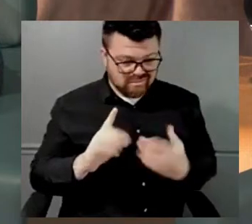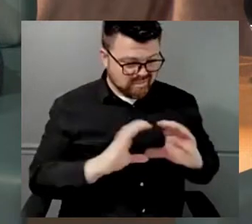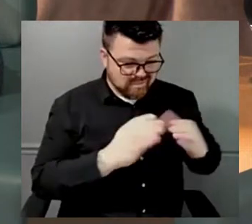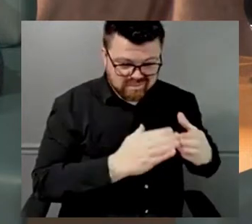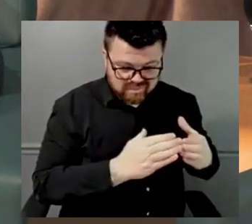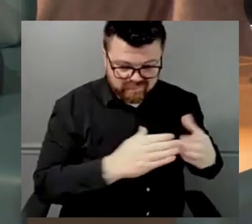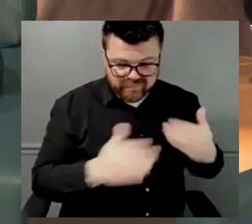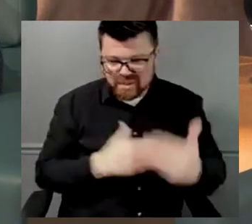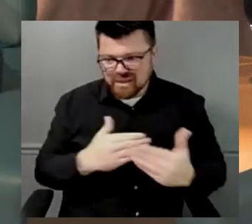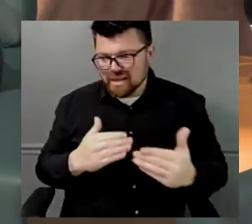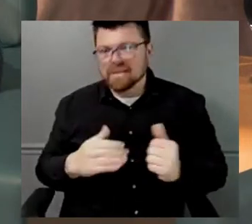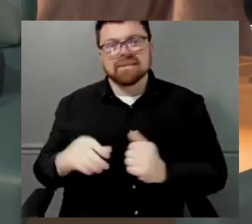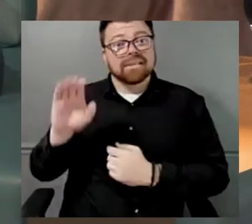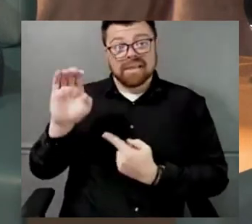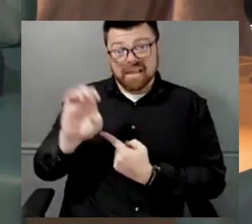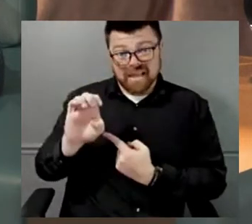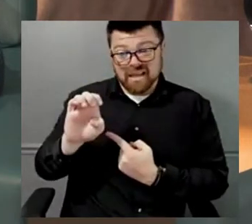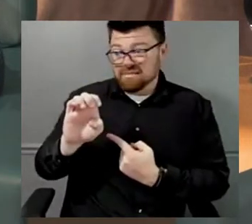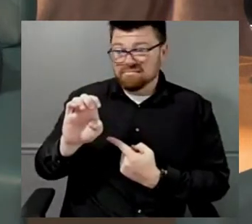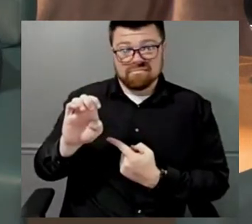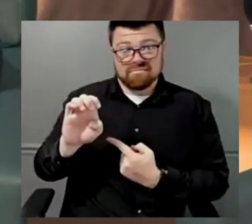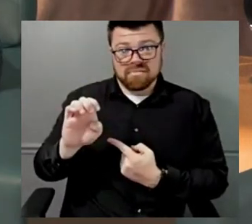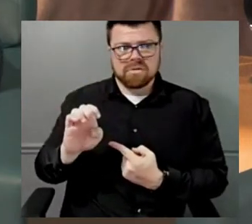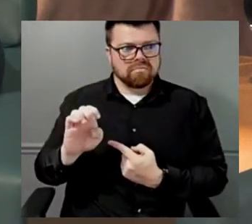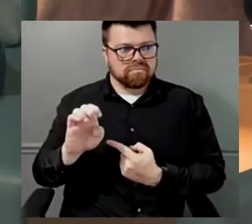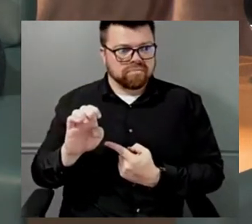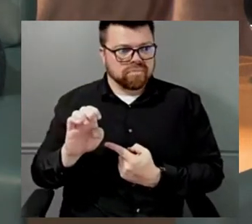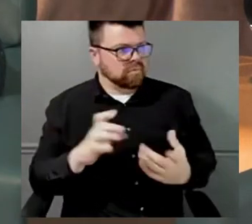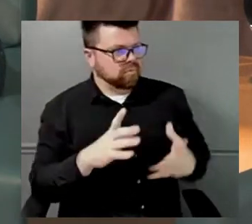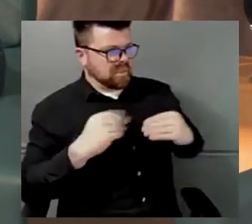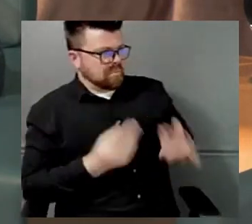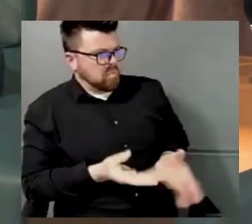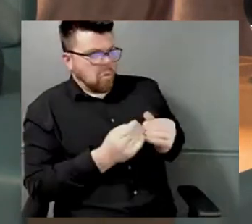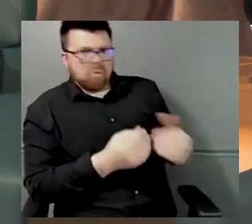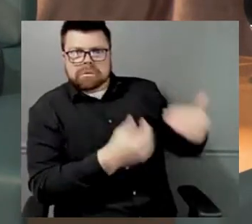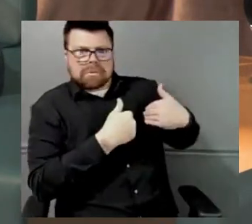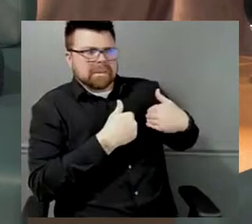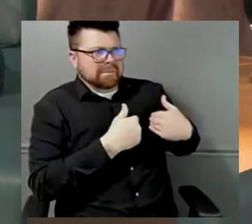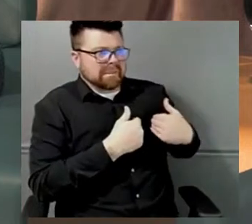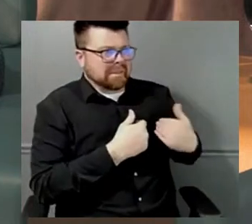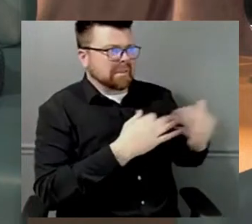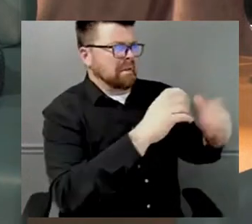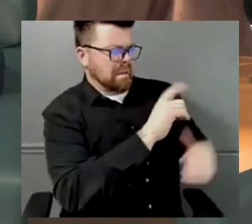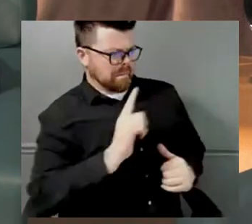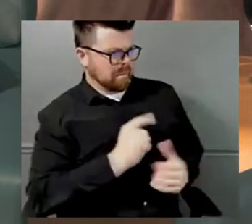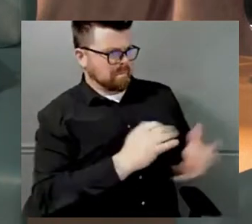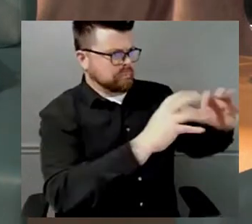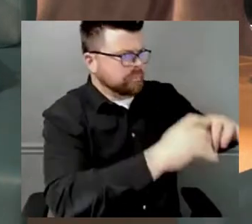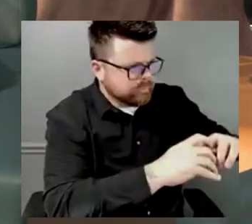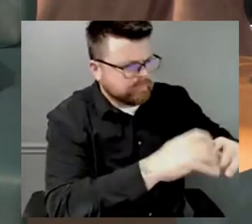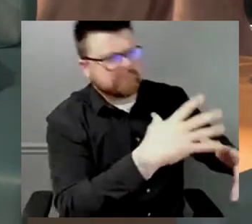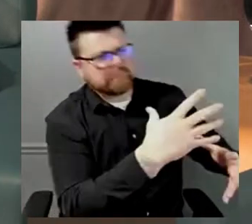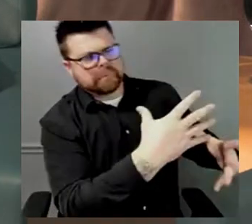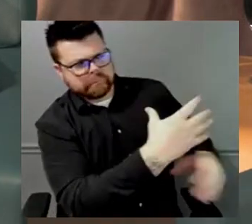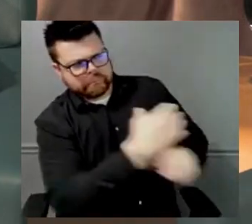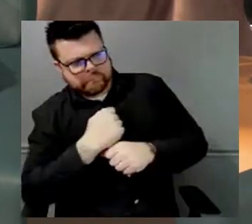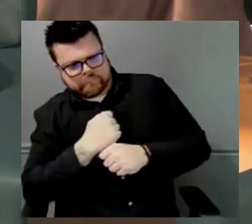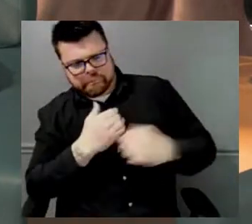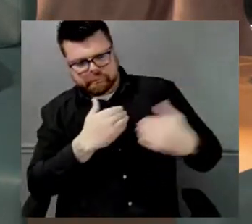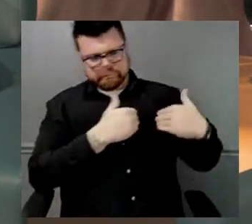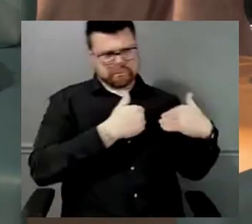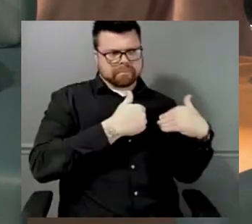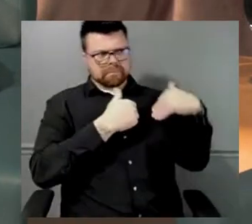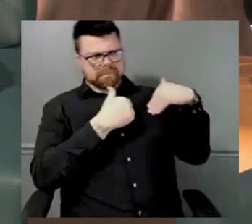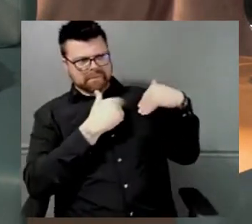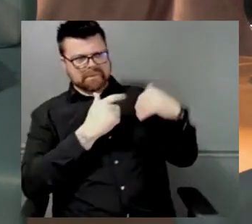executive to take more responsibility or do more things than they were meant to. Similarly, you challenge a